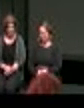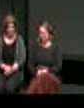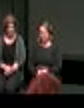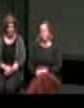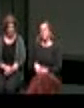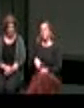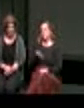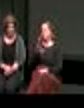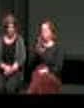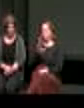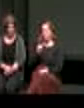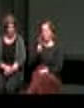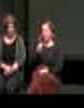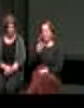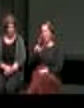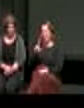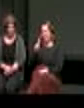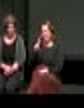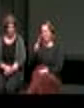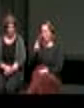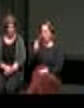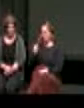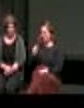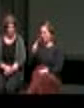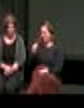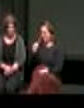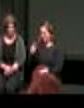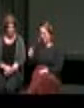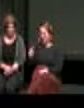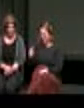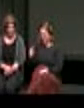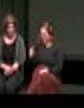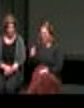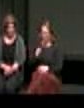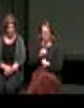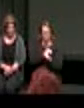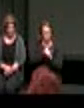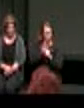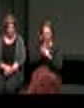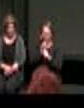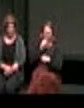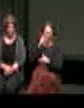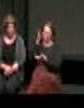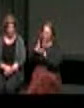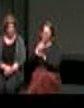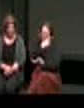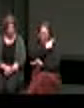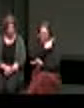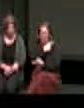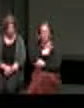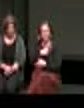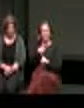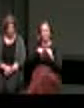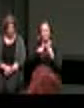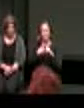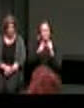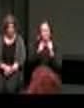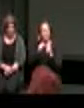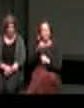The Canal Diversion Dam. COVID did not stop this. So Friends of the Crooked River, raise your